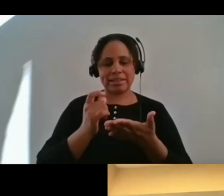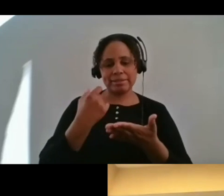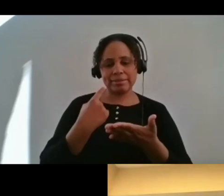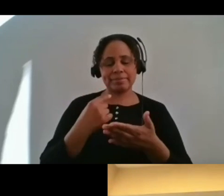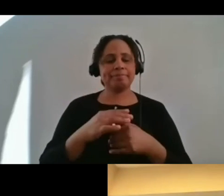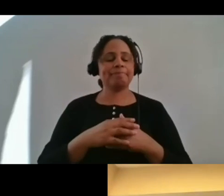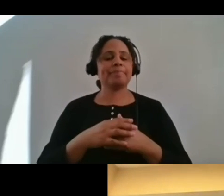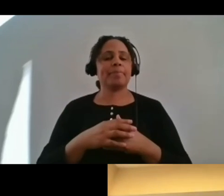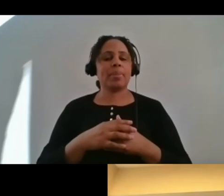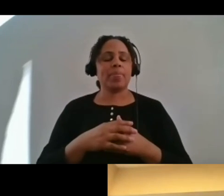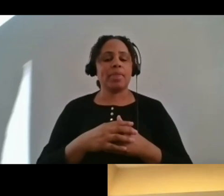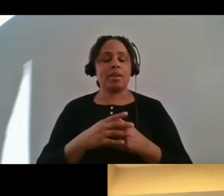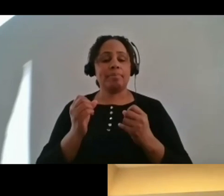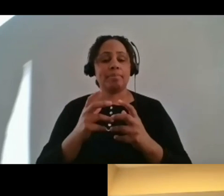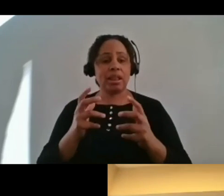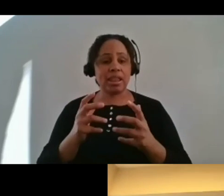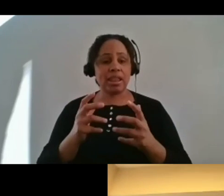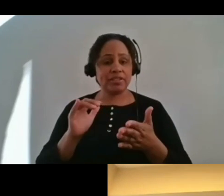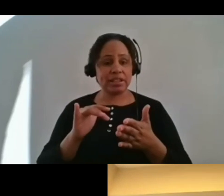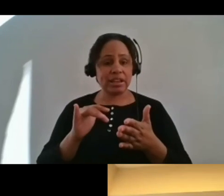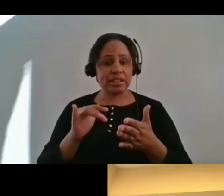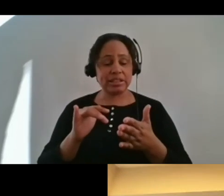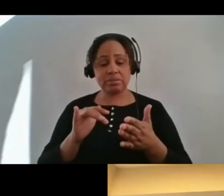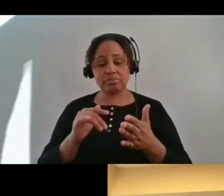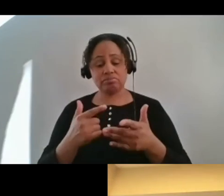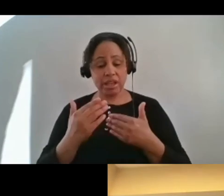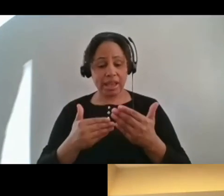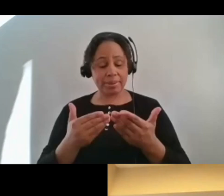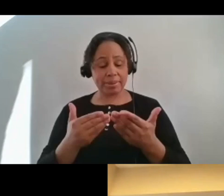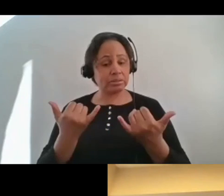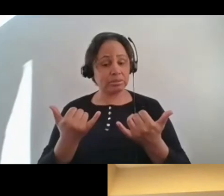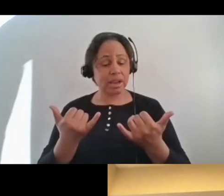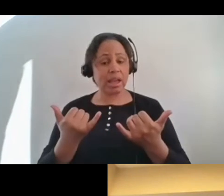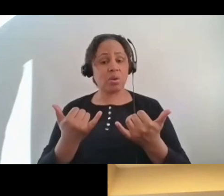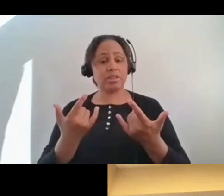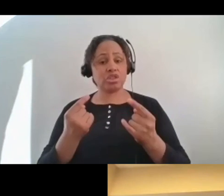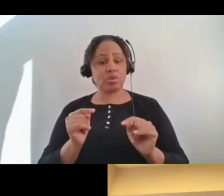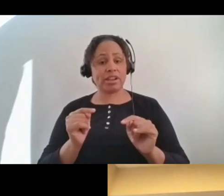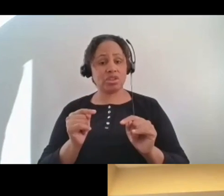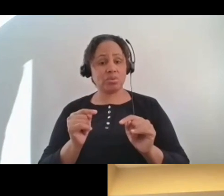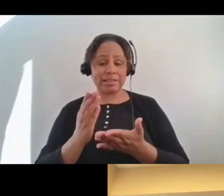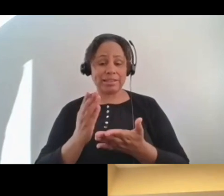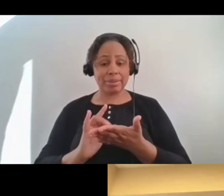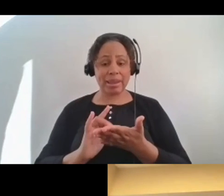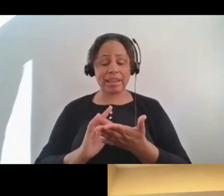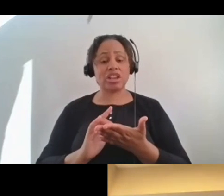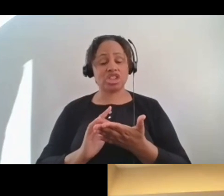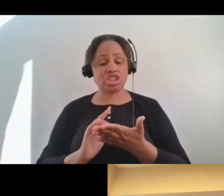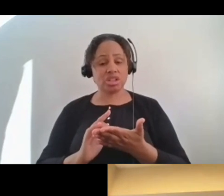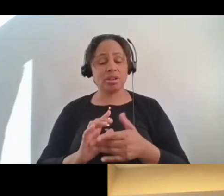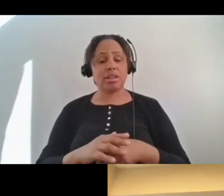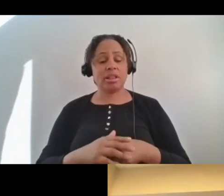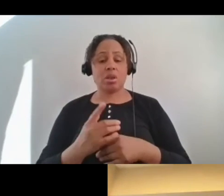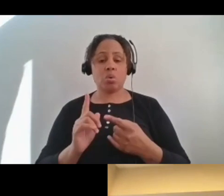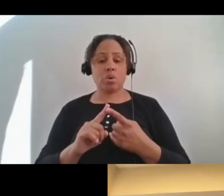going on trying to eliminate immunosuppression altogether. One of my partners, Dr. Leventhal, has been doing a lot of research on this, where